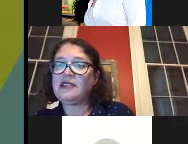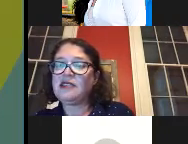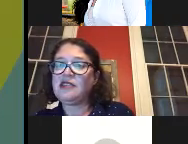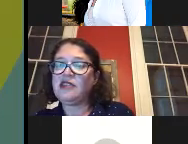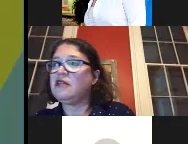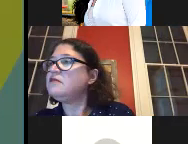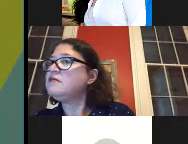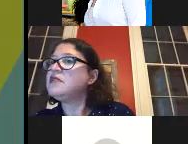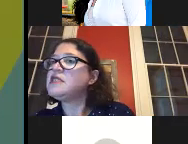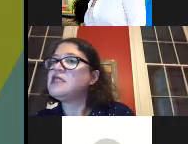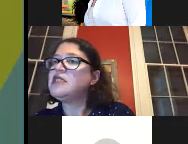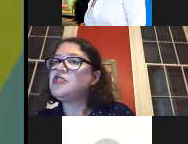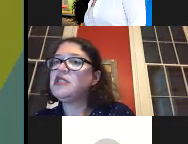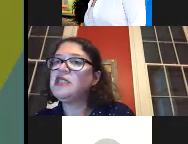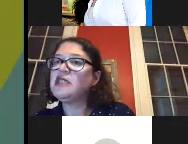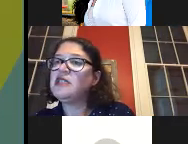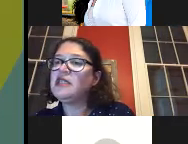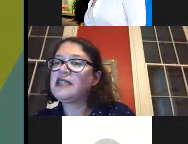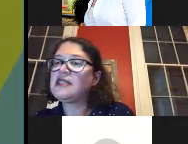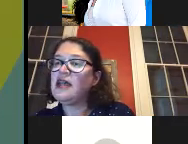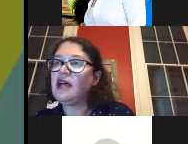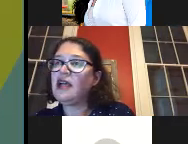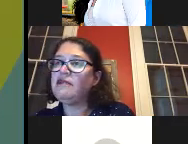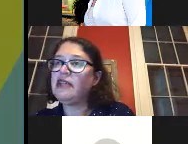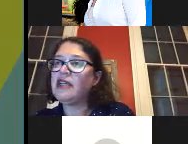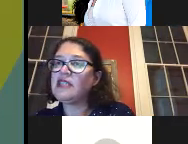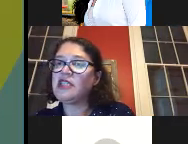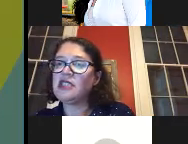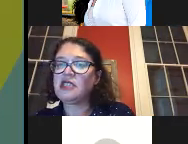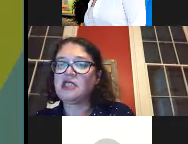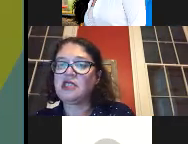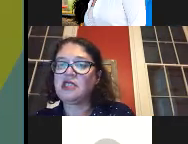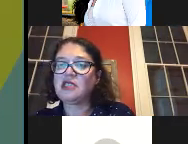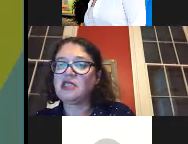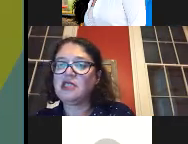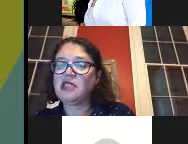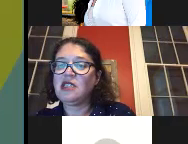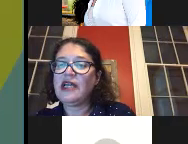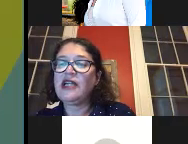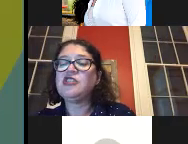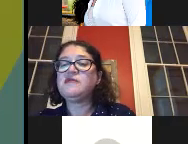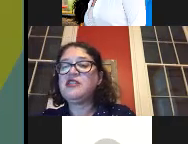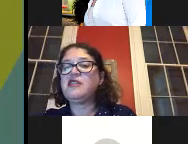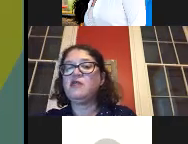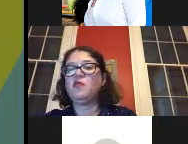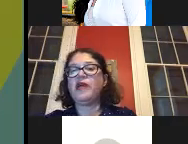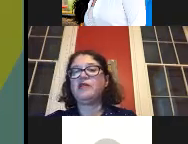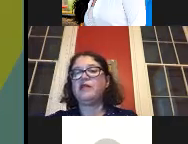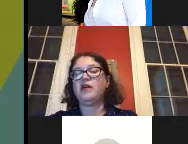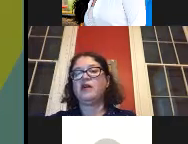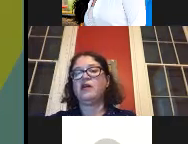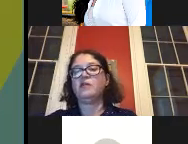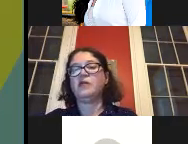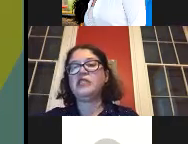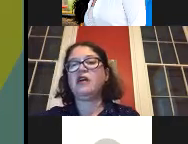And let's see, Julie, the next slide when you get the chance. And I'll just mention that